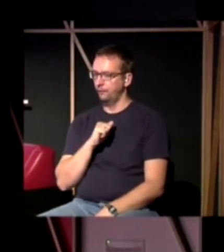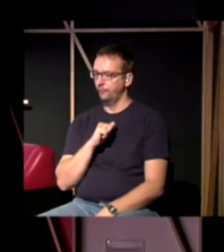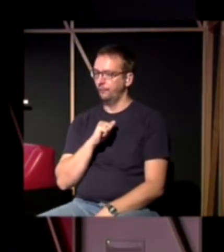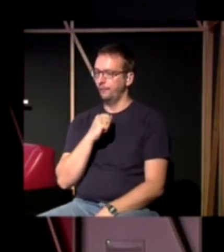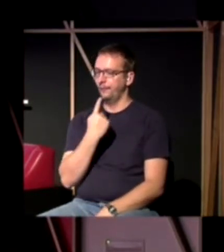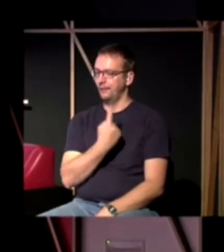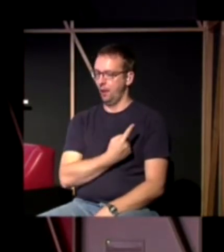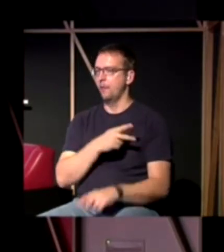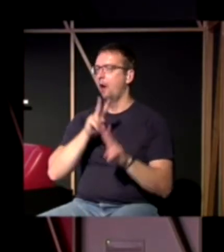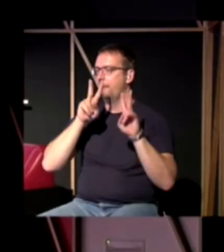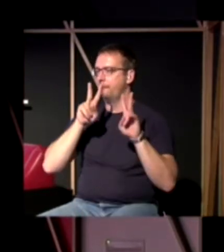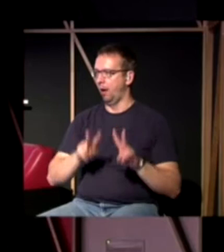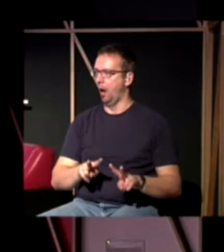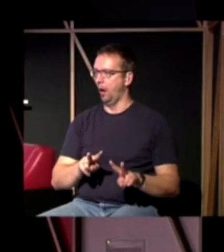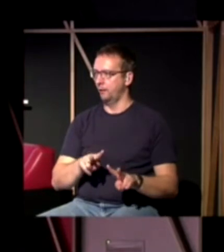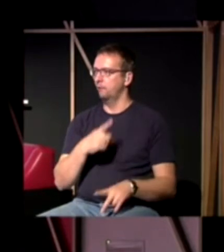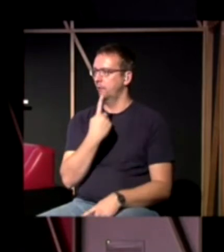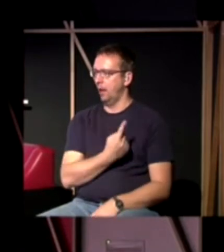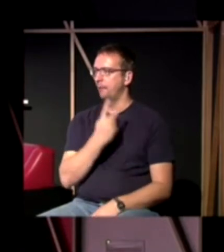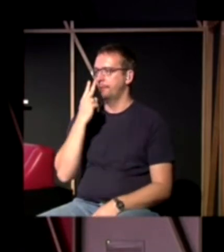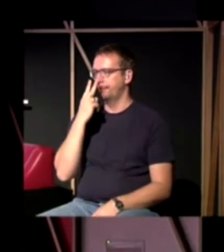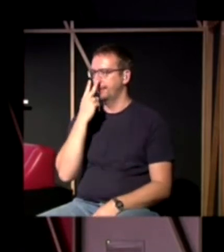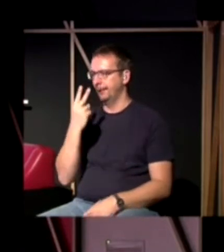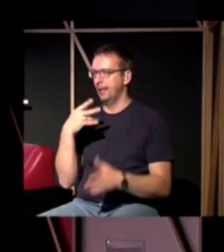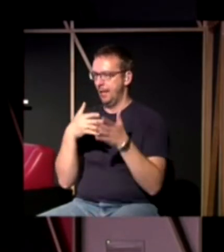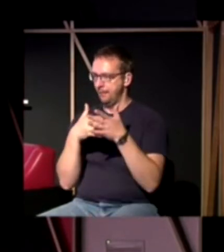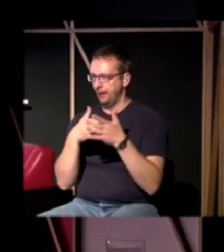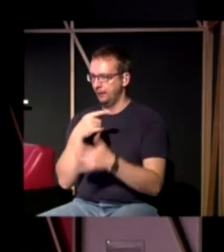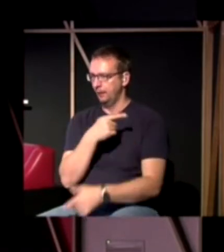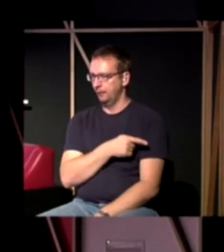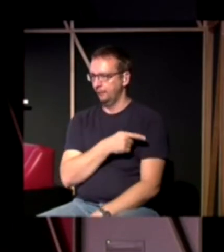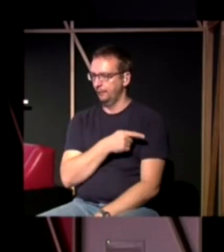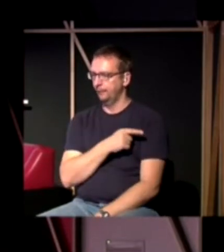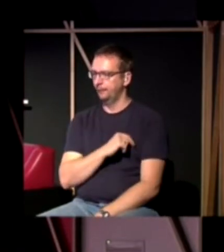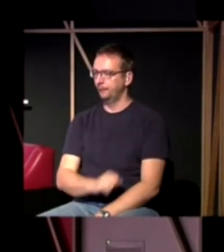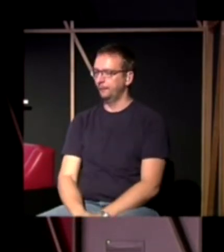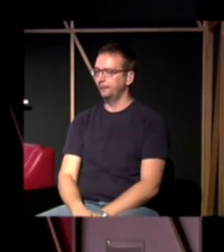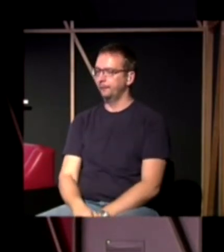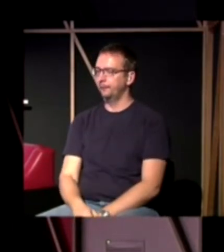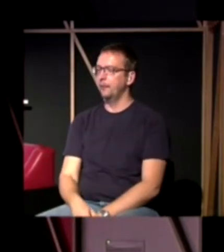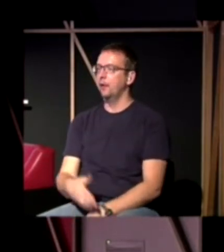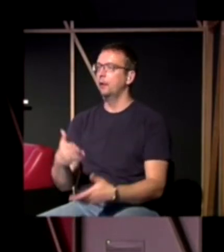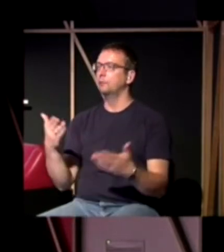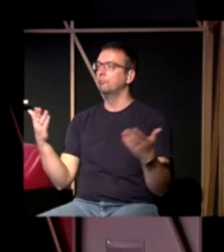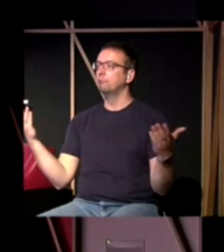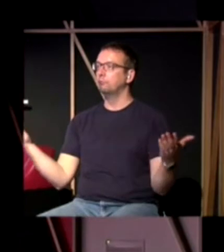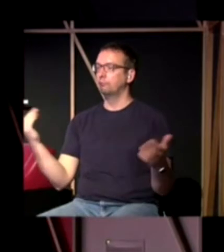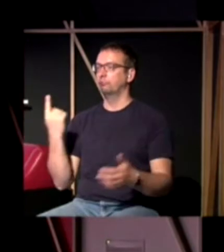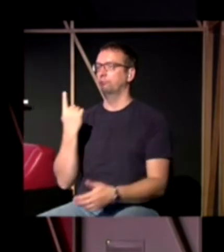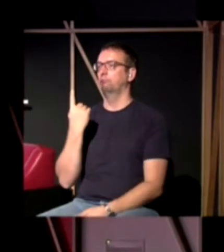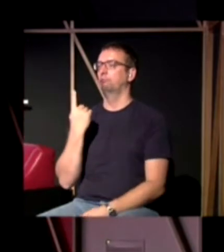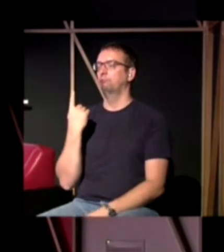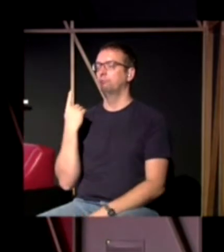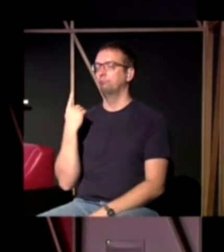London. Hannah travelled to UEFA Euro 2016 in France and blogged about her experiences of using